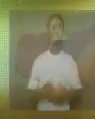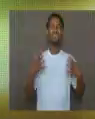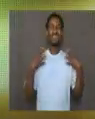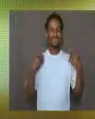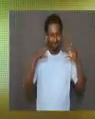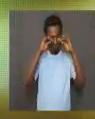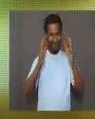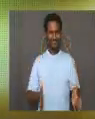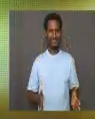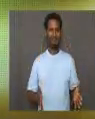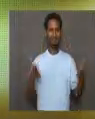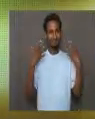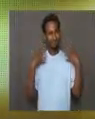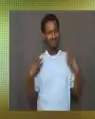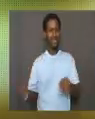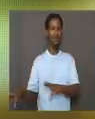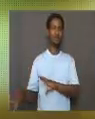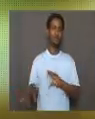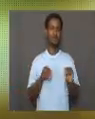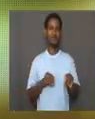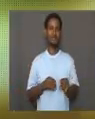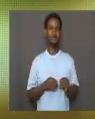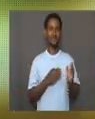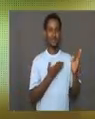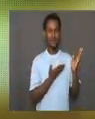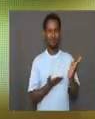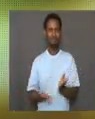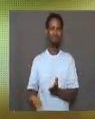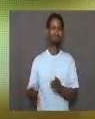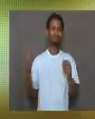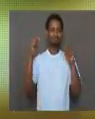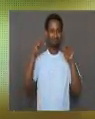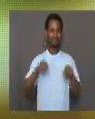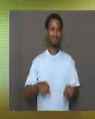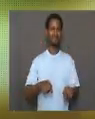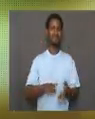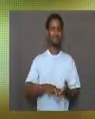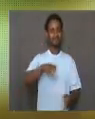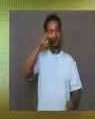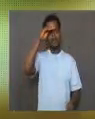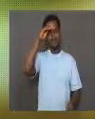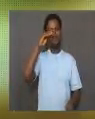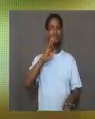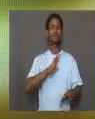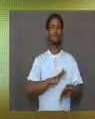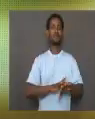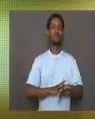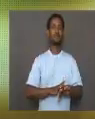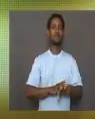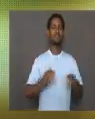Hello, teacher. Hello, students. Welcome to today's lesson